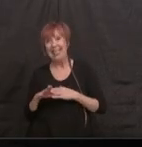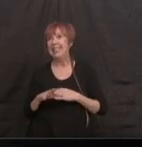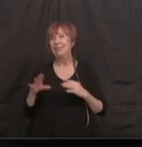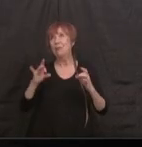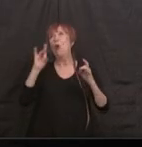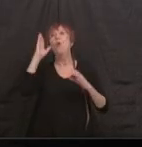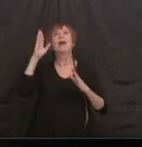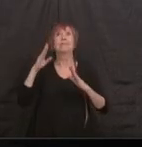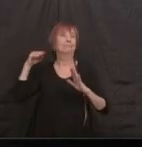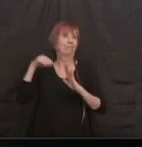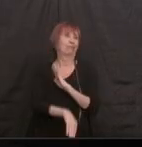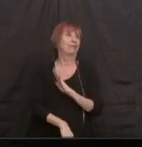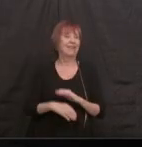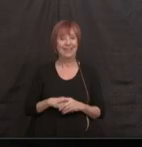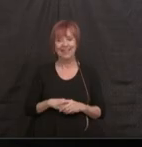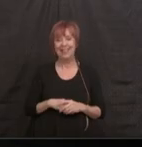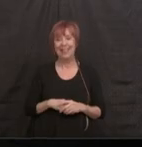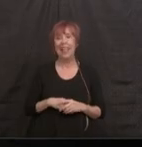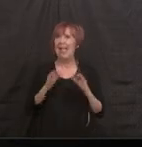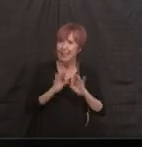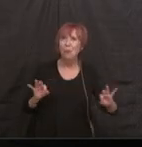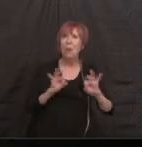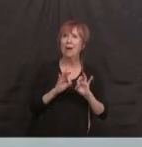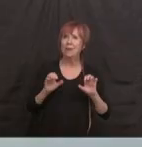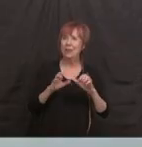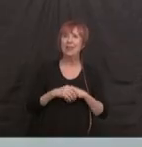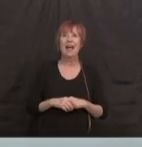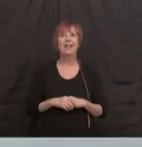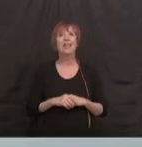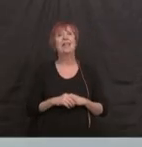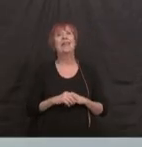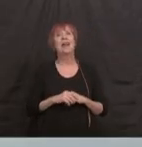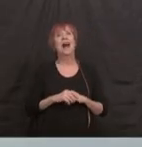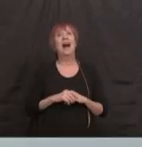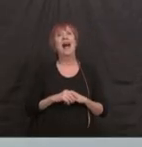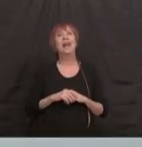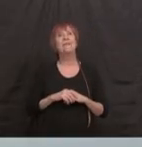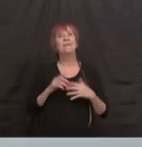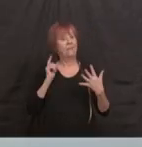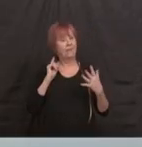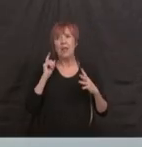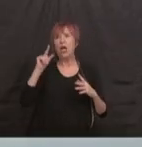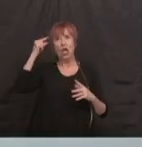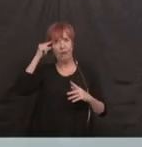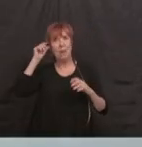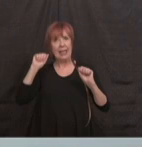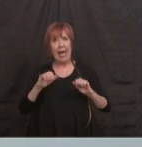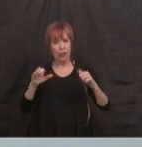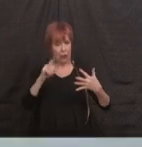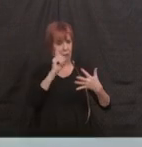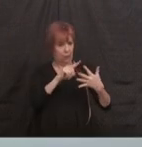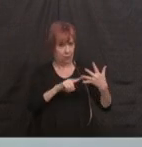It is really critical that we are doing that. And, you know, there are certain things that government can do.